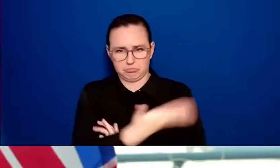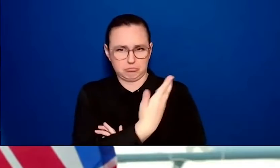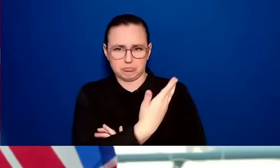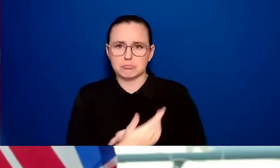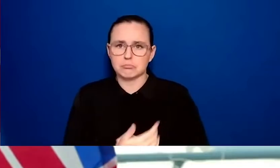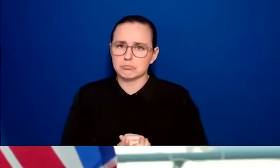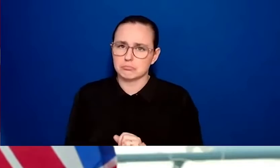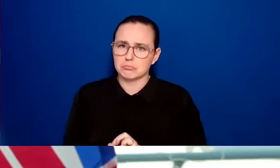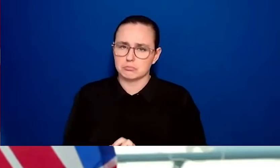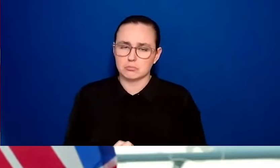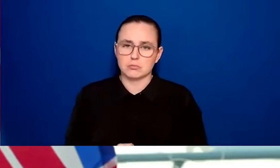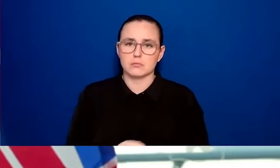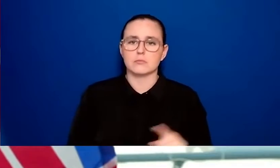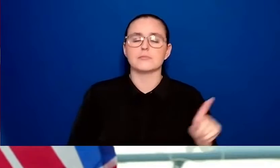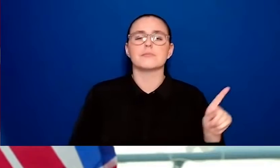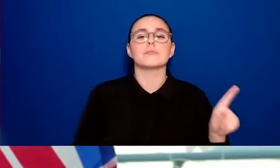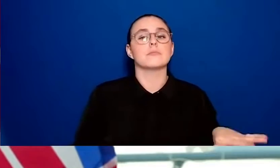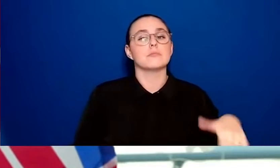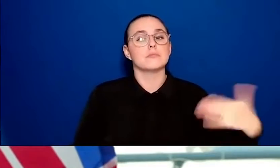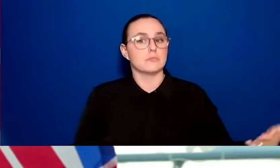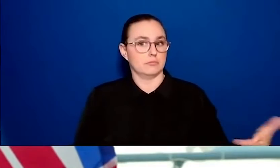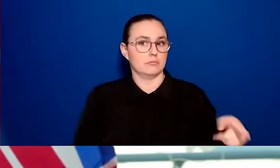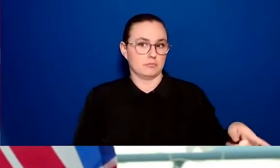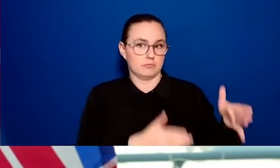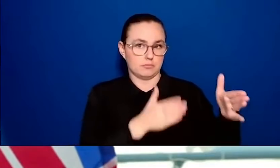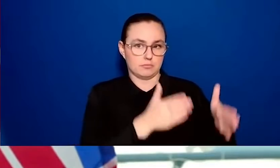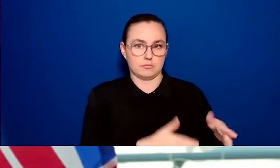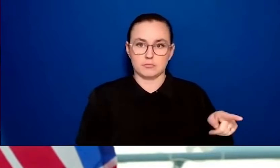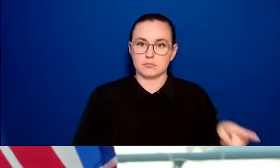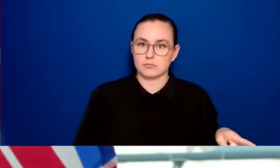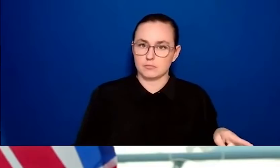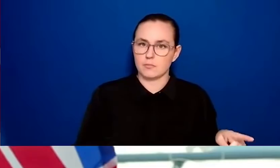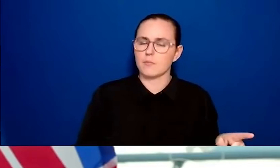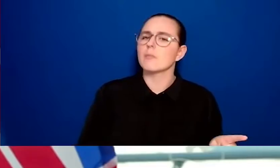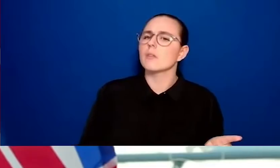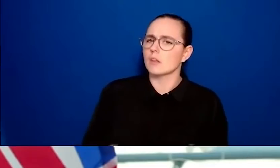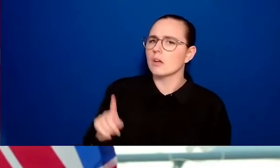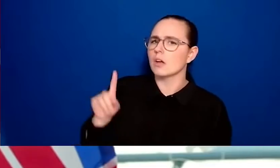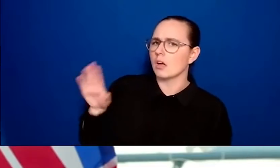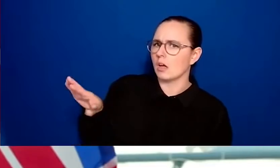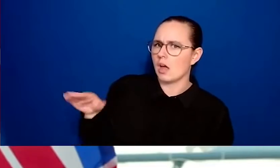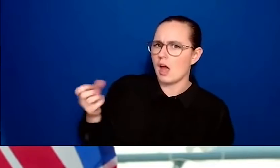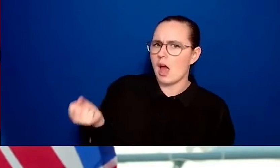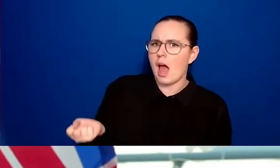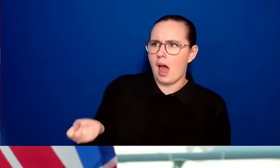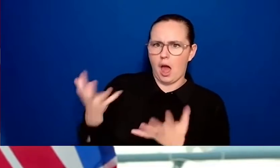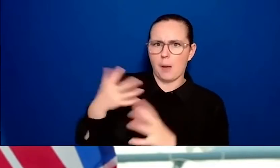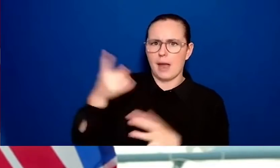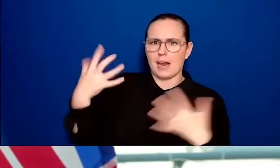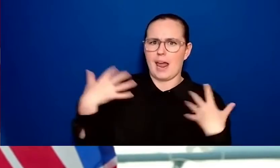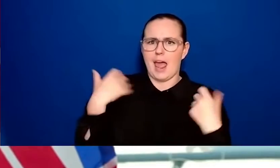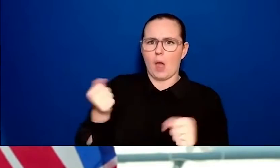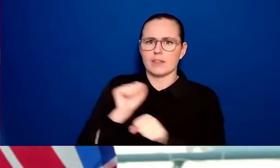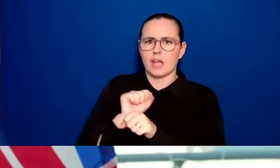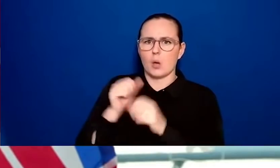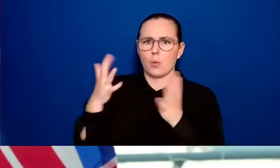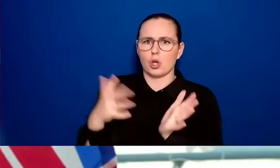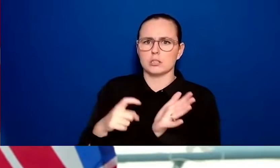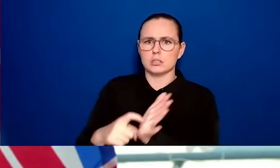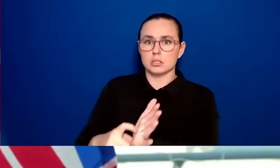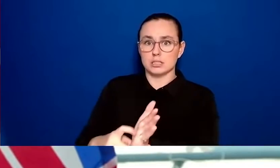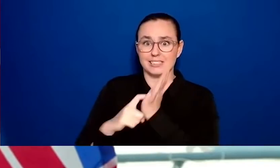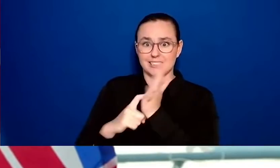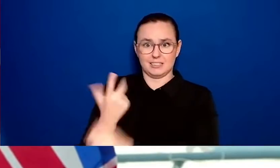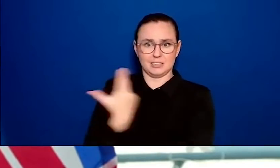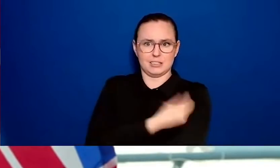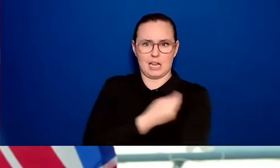many total workers are we talking about for this new healthcare sector vaccination mandate? And do you have any concerns that you talked about